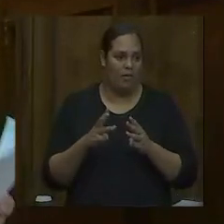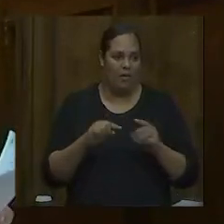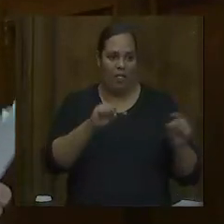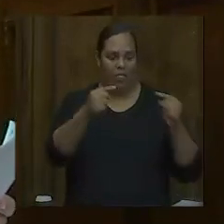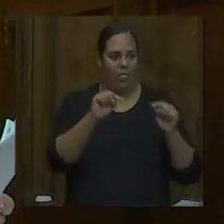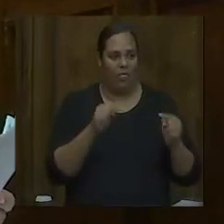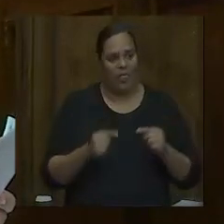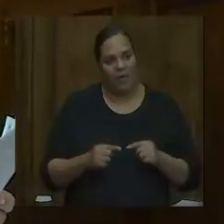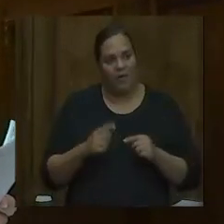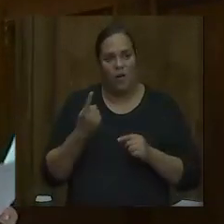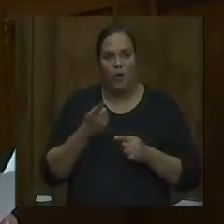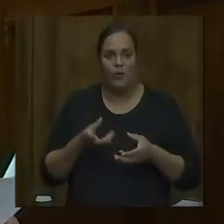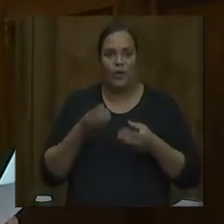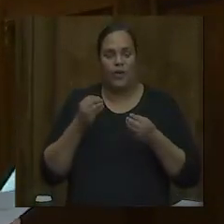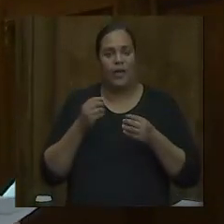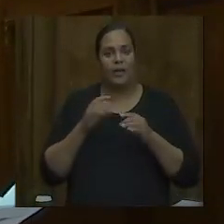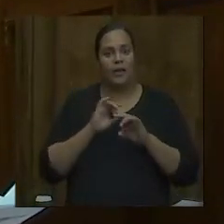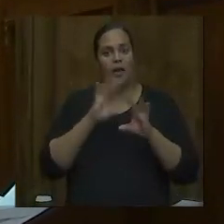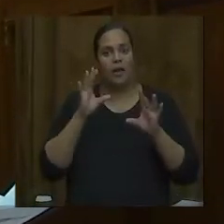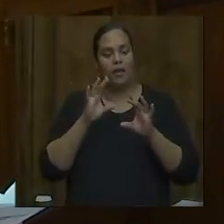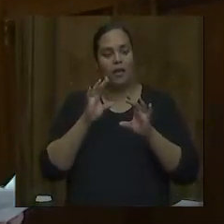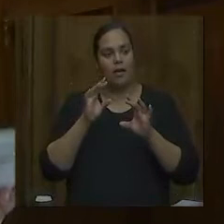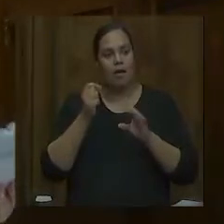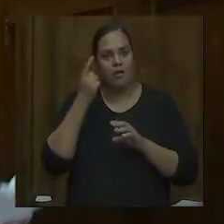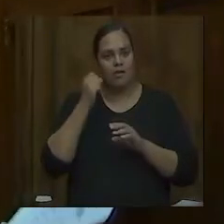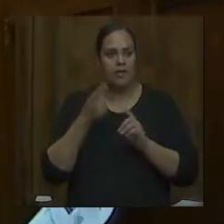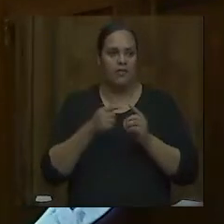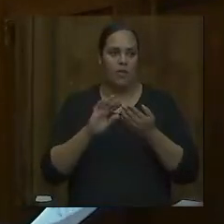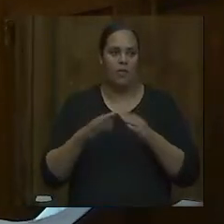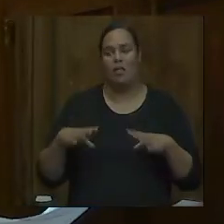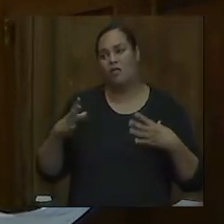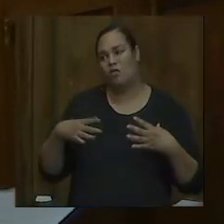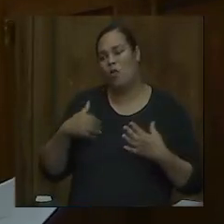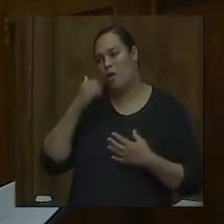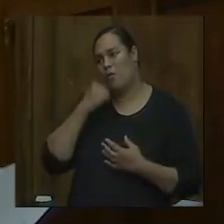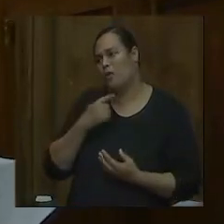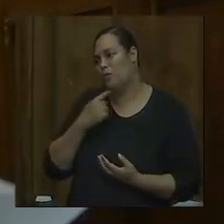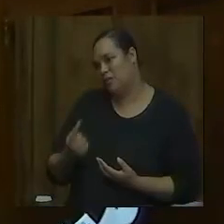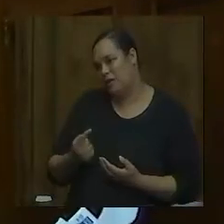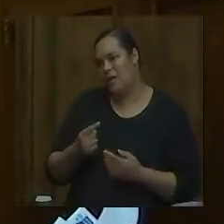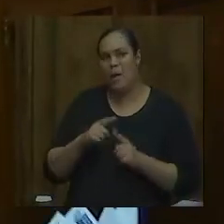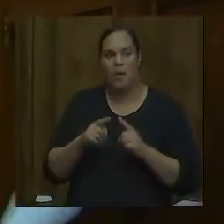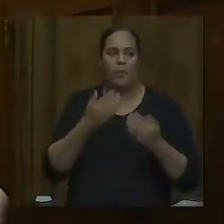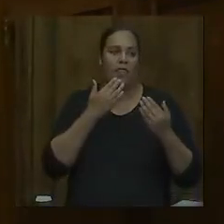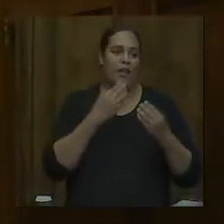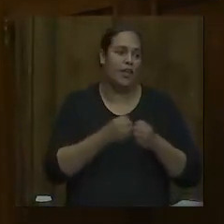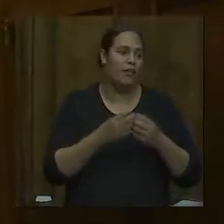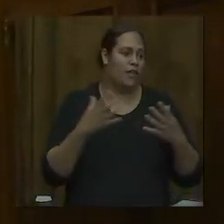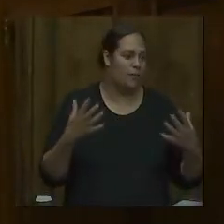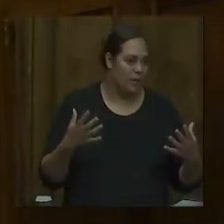get across on a ballot paper. And that's all that I want to say. And thank you so Order, much.